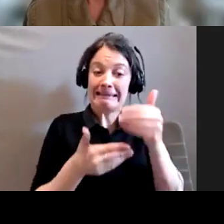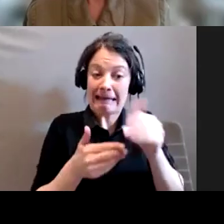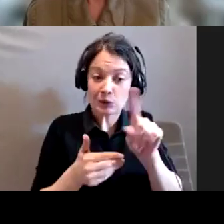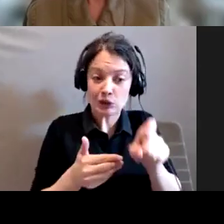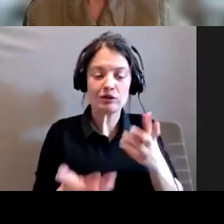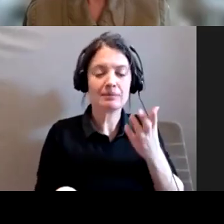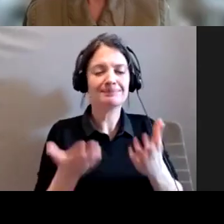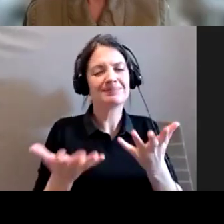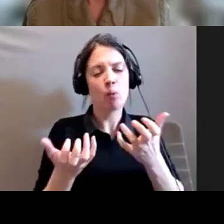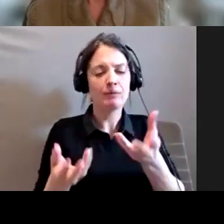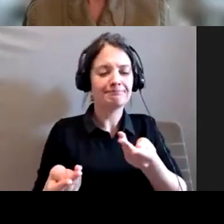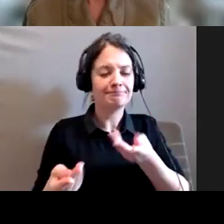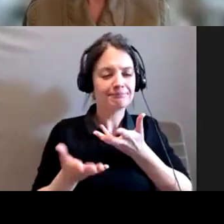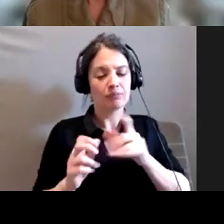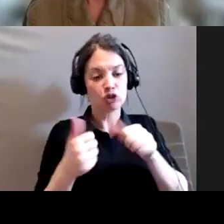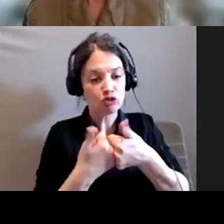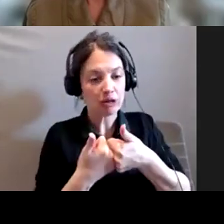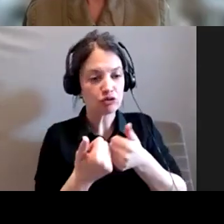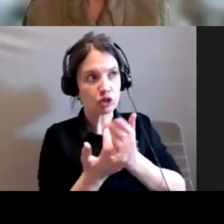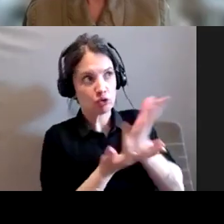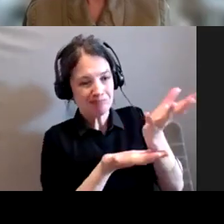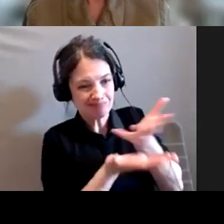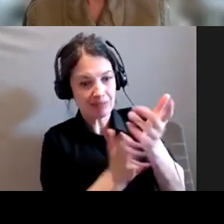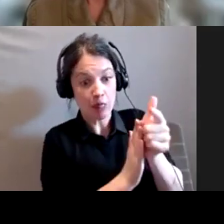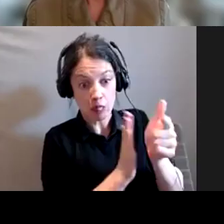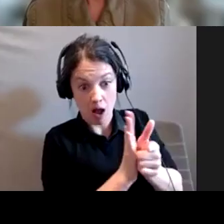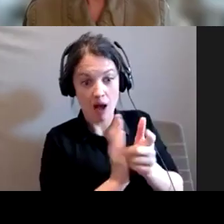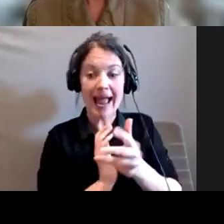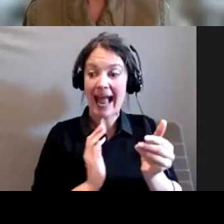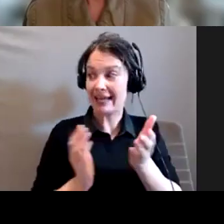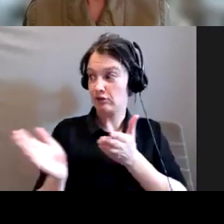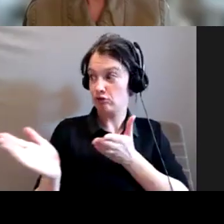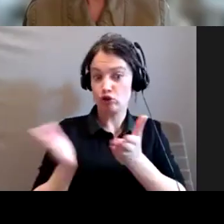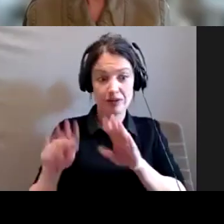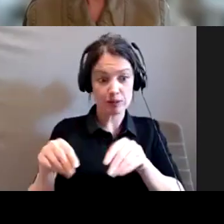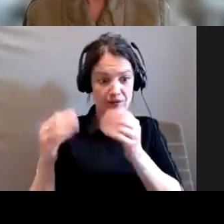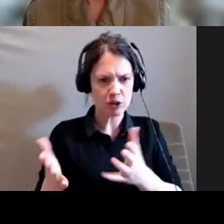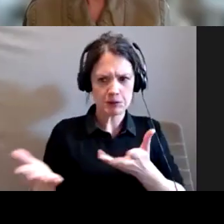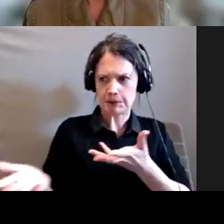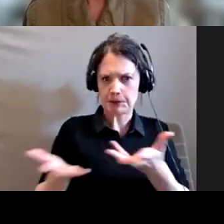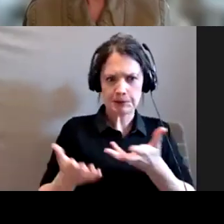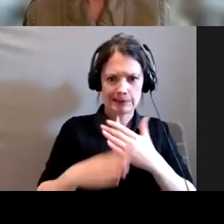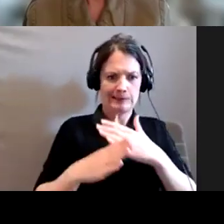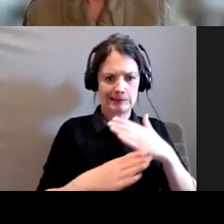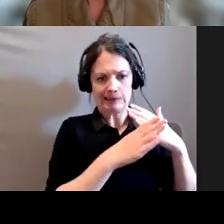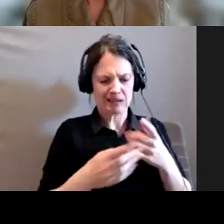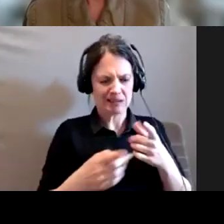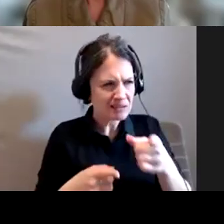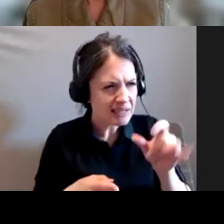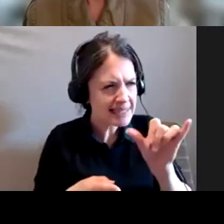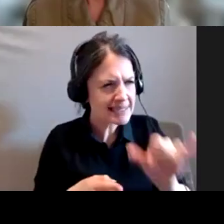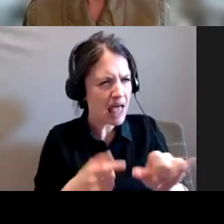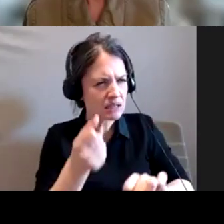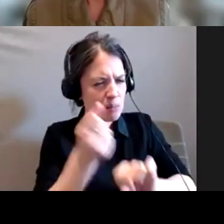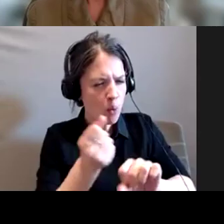the challenges that the law and that service providers face trying to distinguish between a legitimate support and coercive control